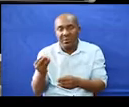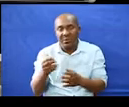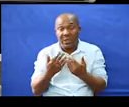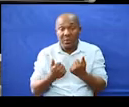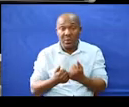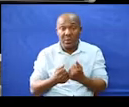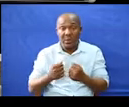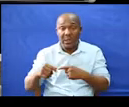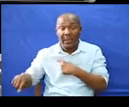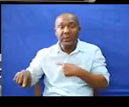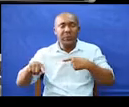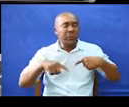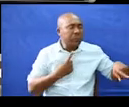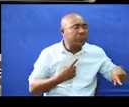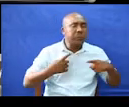competition.